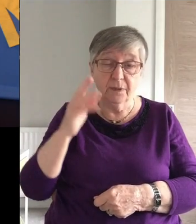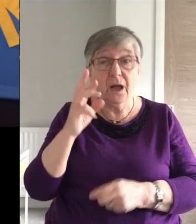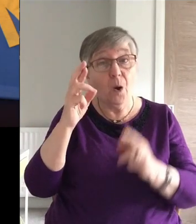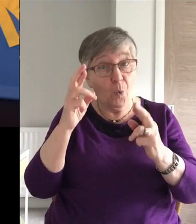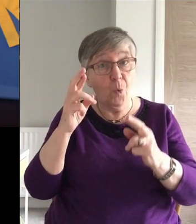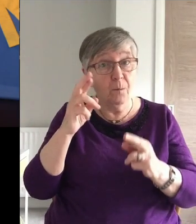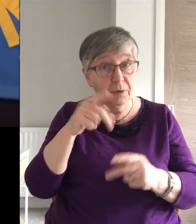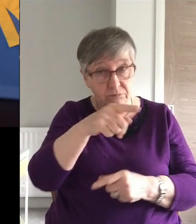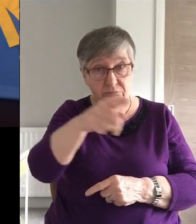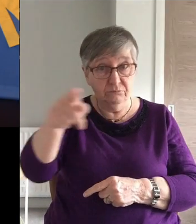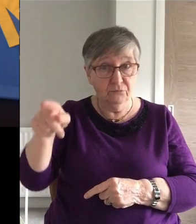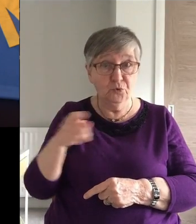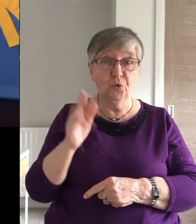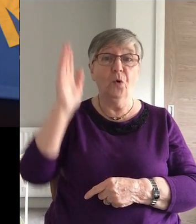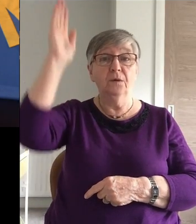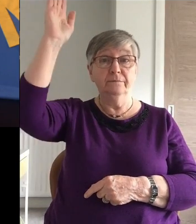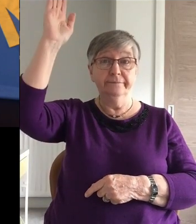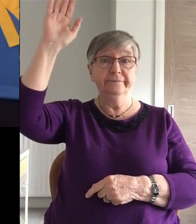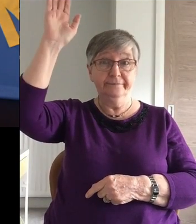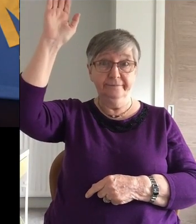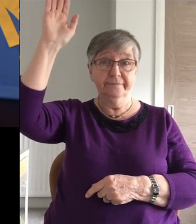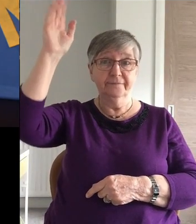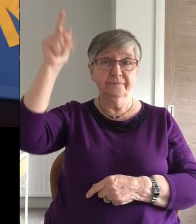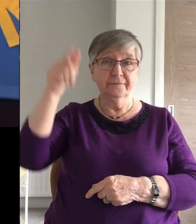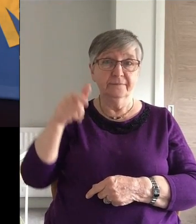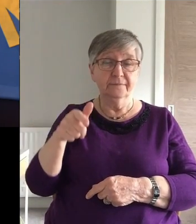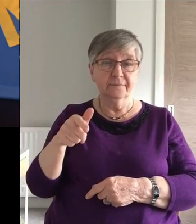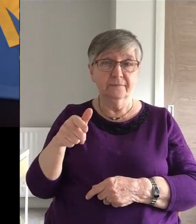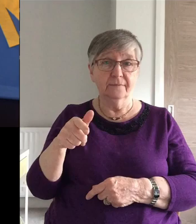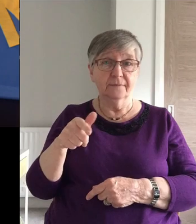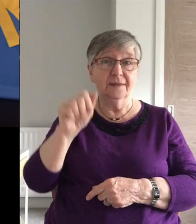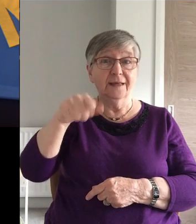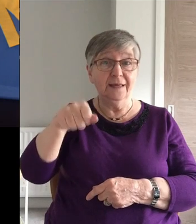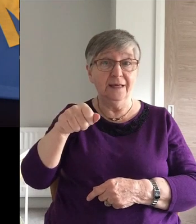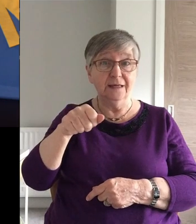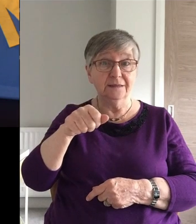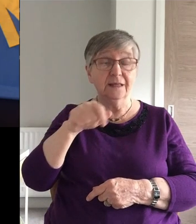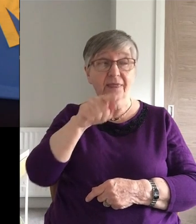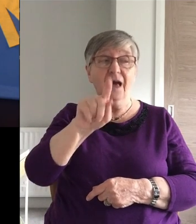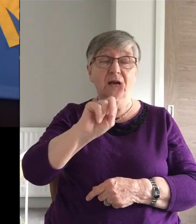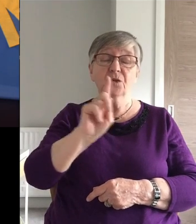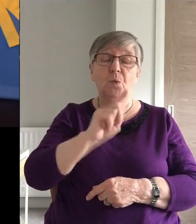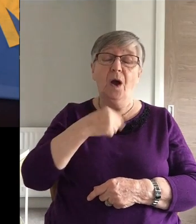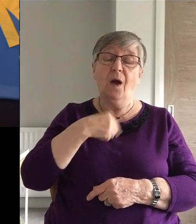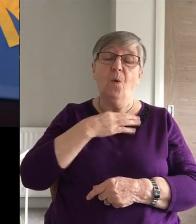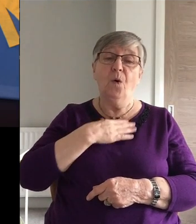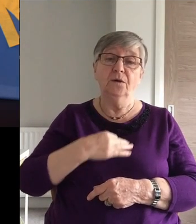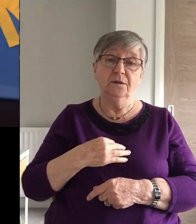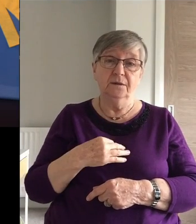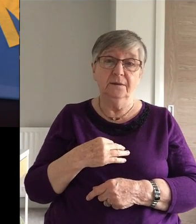but I hope that they're up, or at least instinctively up. Yes, that's what I want.